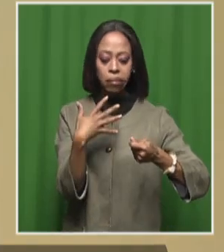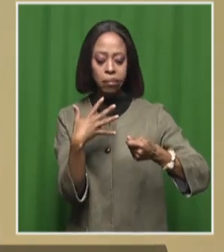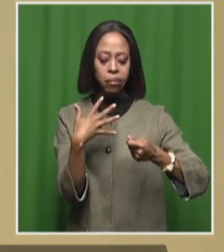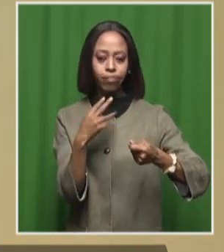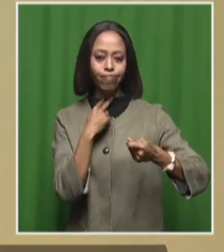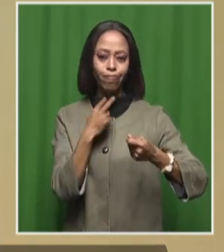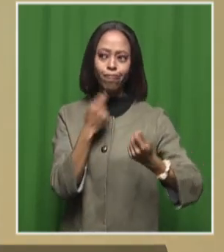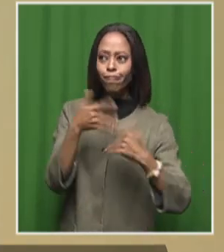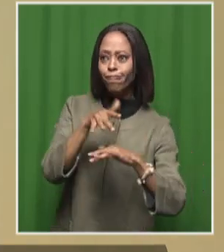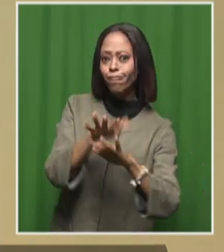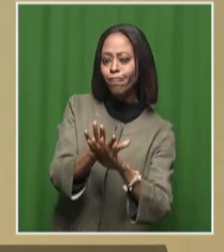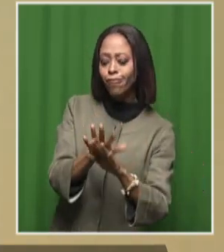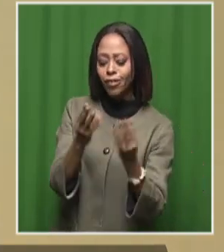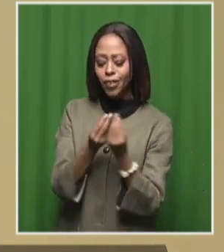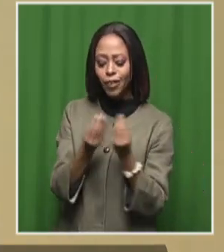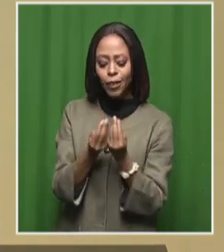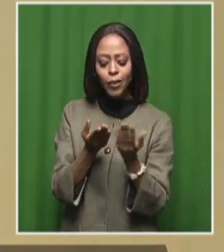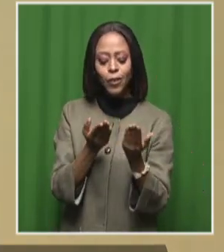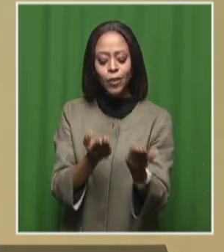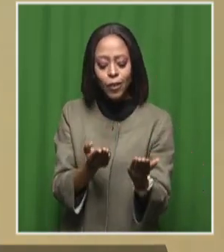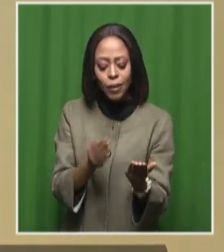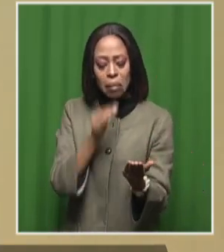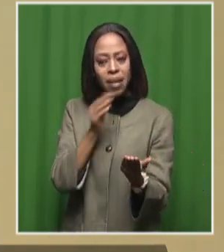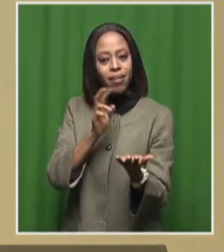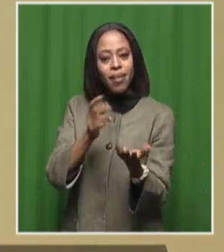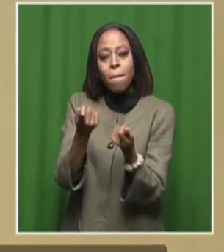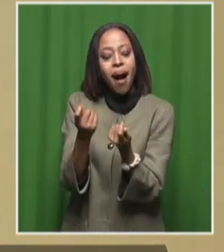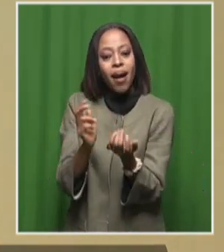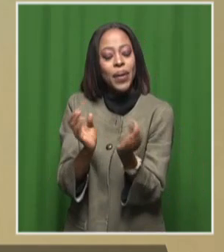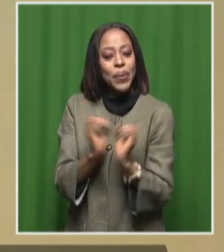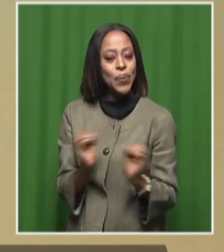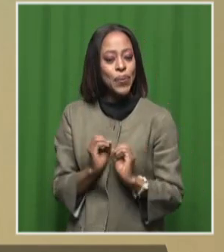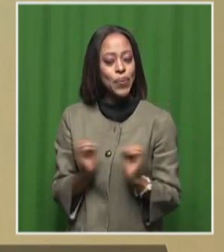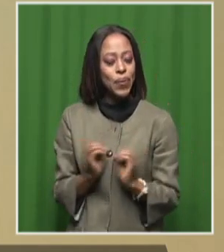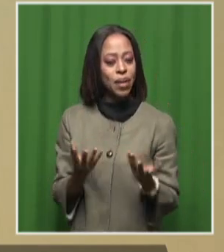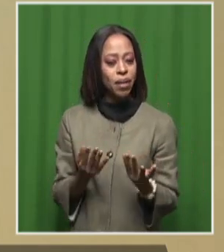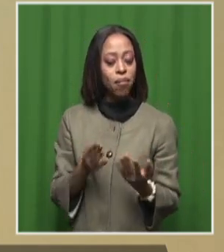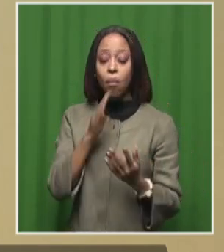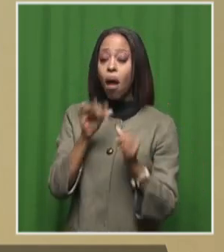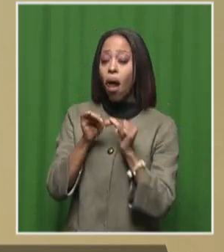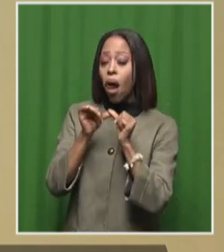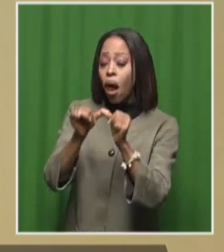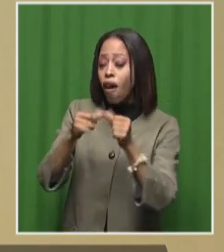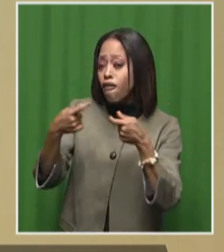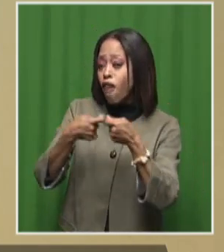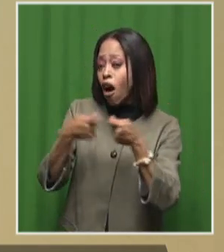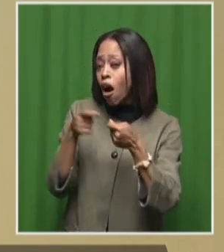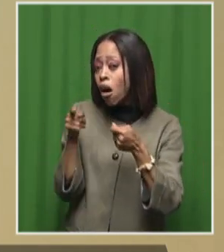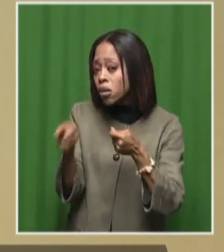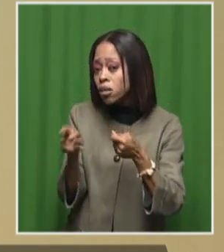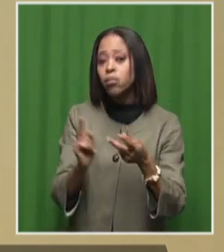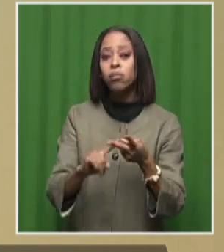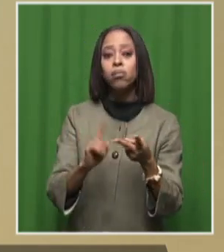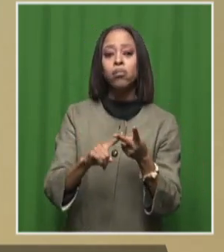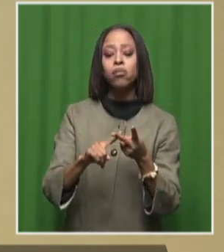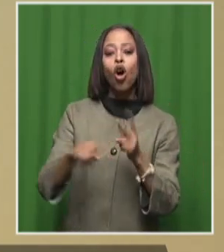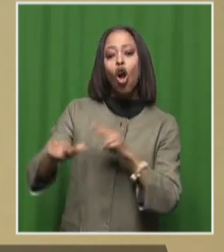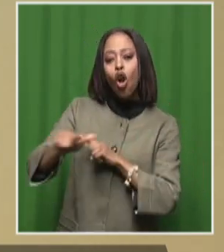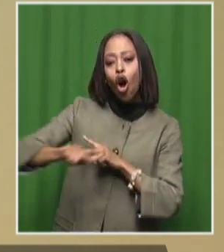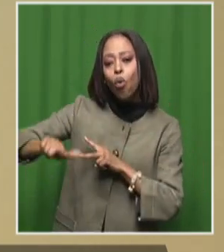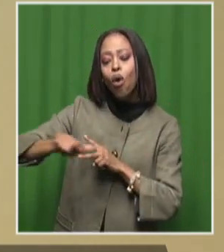these interventions when we don't have the required funding. I'm talking about sustainable funding, domestic